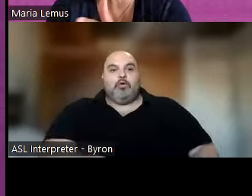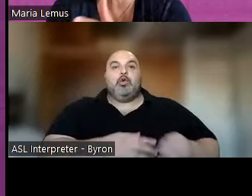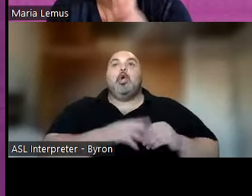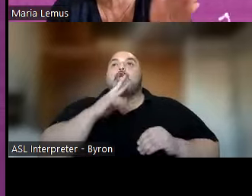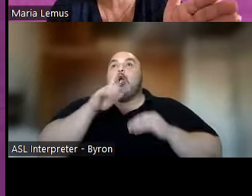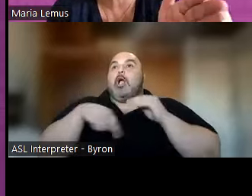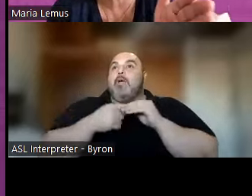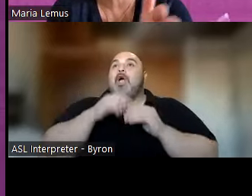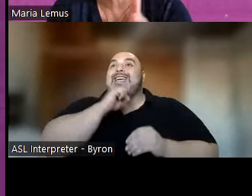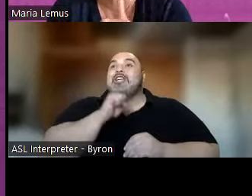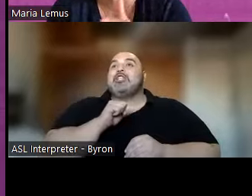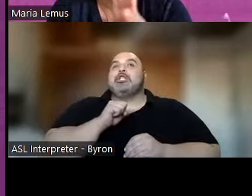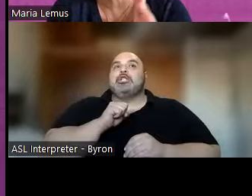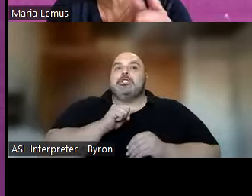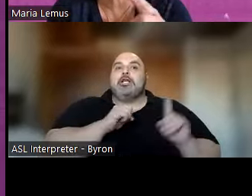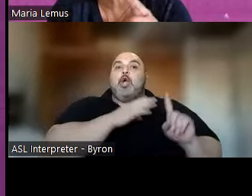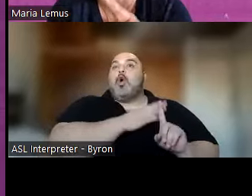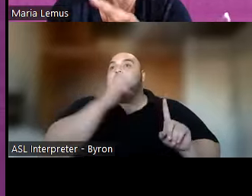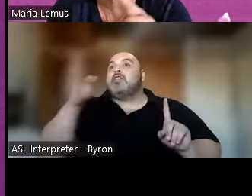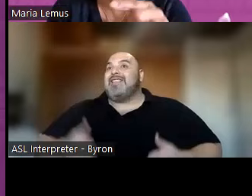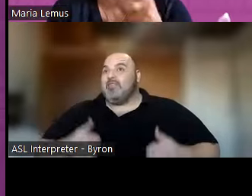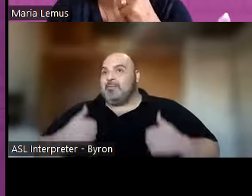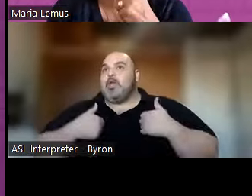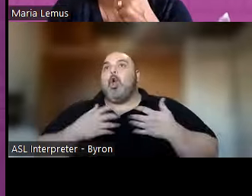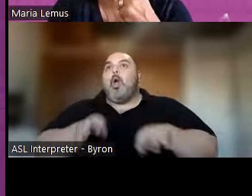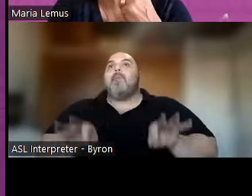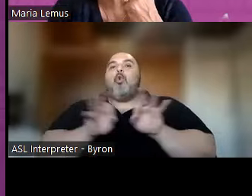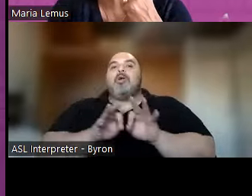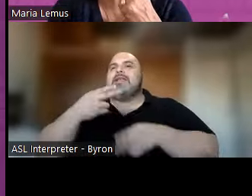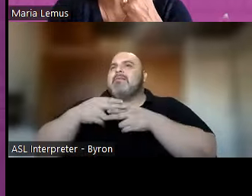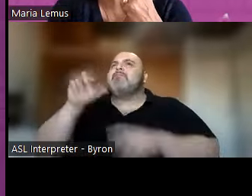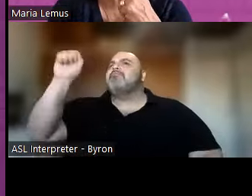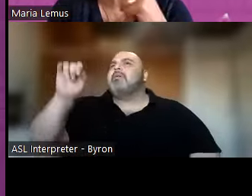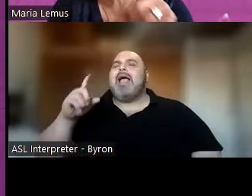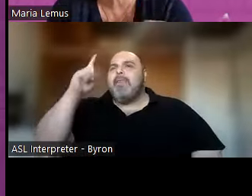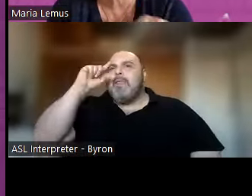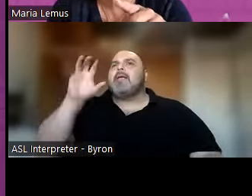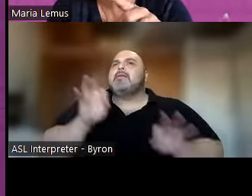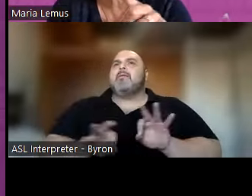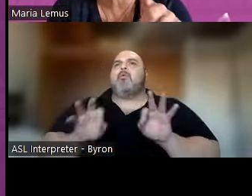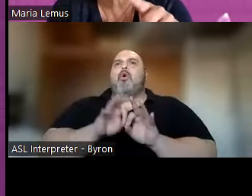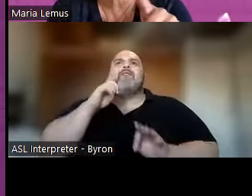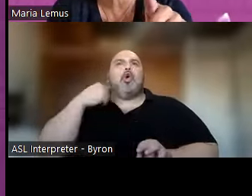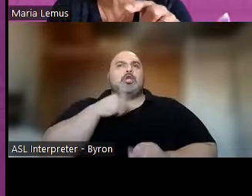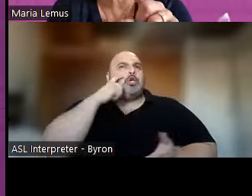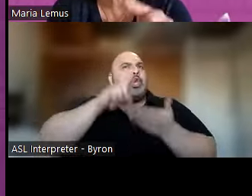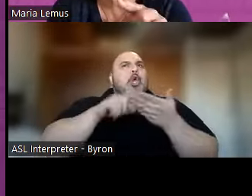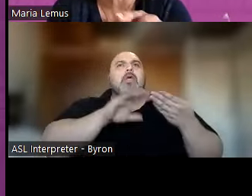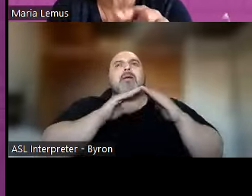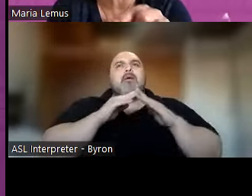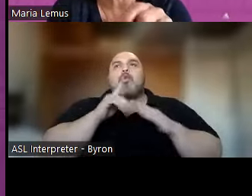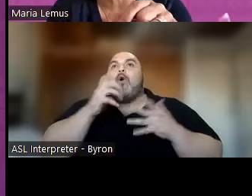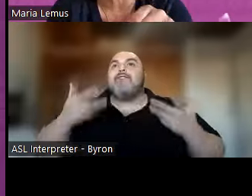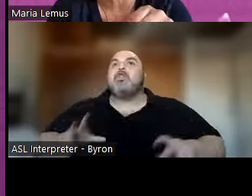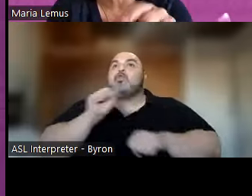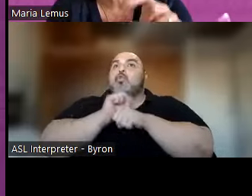aging across the lifespan, are really important. And I have some names here because I think it's important to us to acknowledge that communities are already working